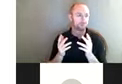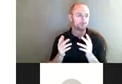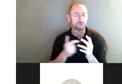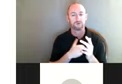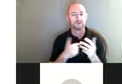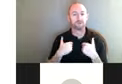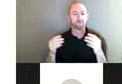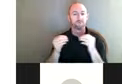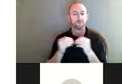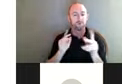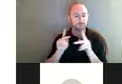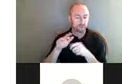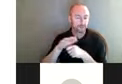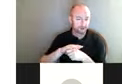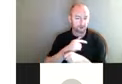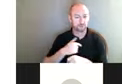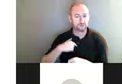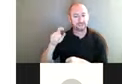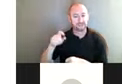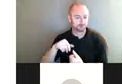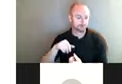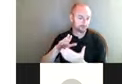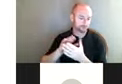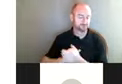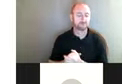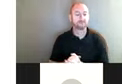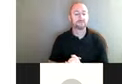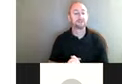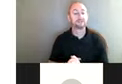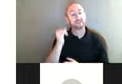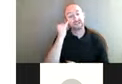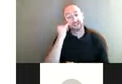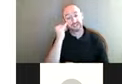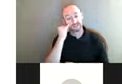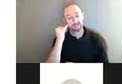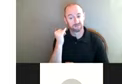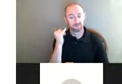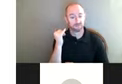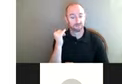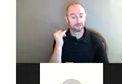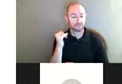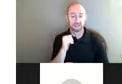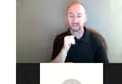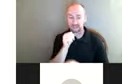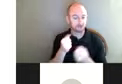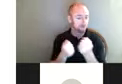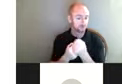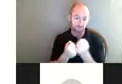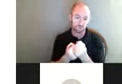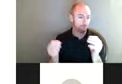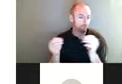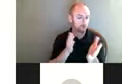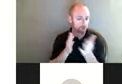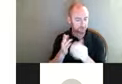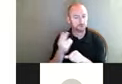more population areas that we need to address. If I were arguing against funding for more services, I'd probably